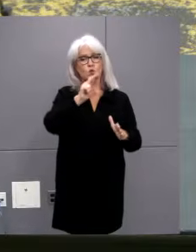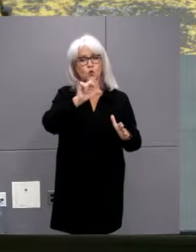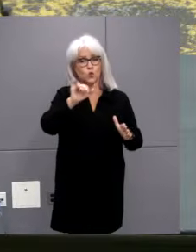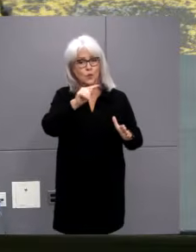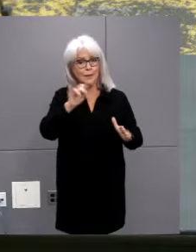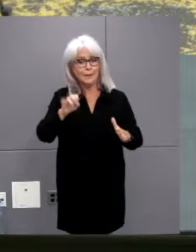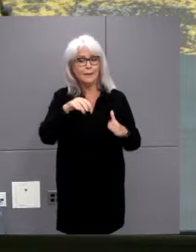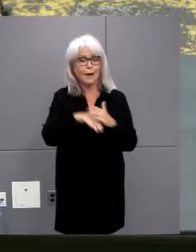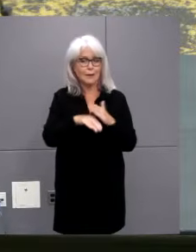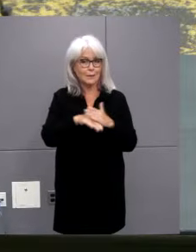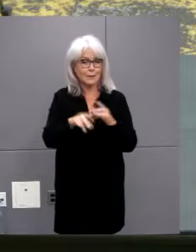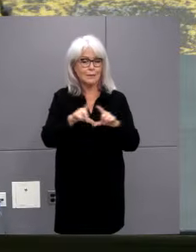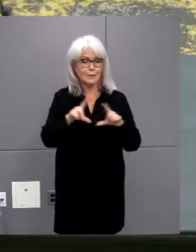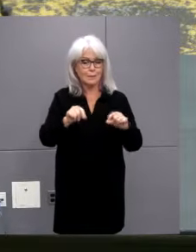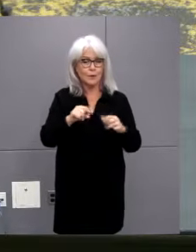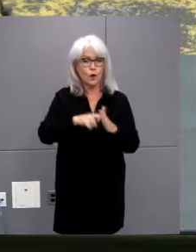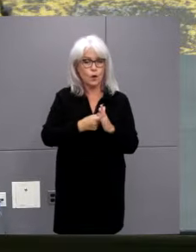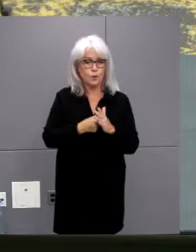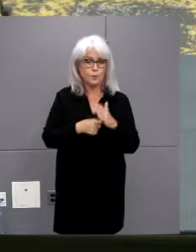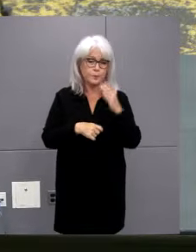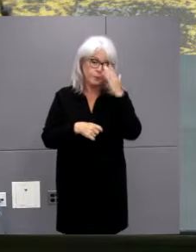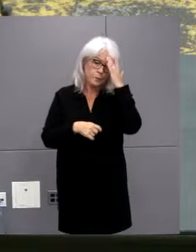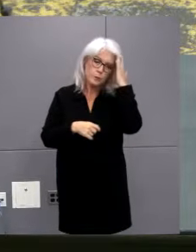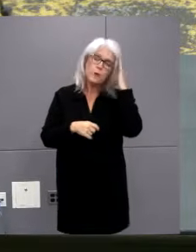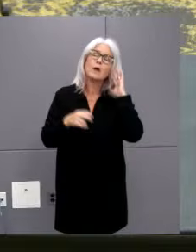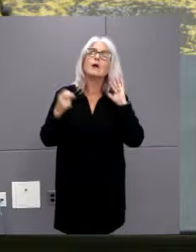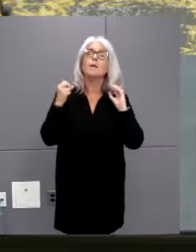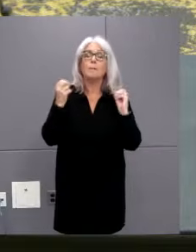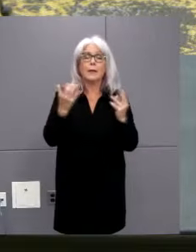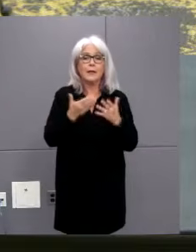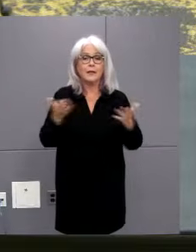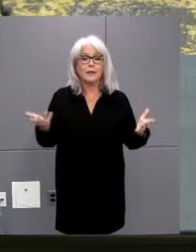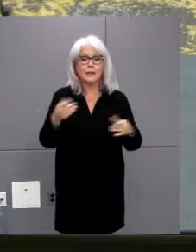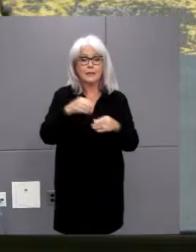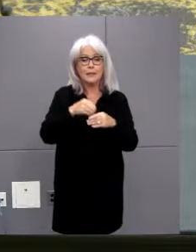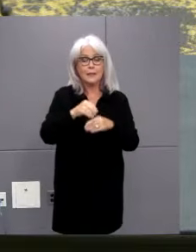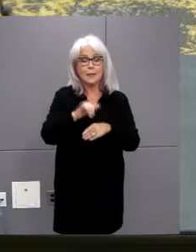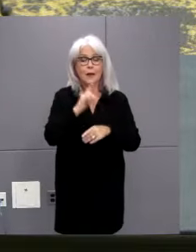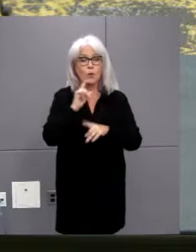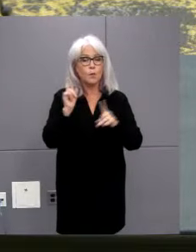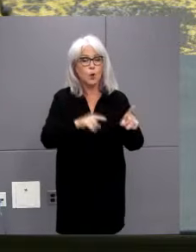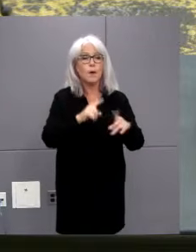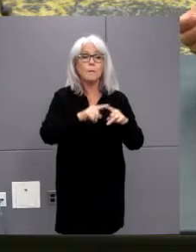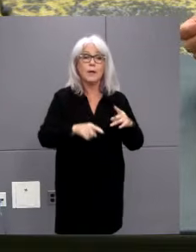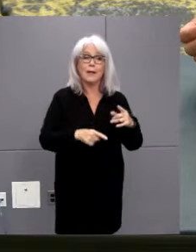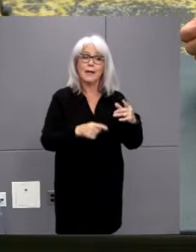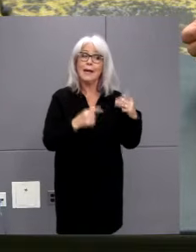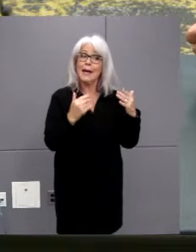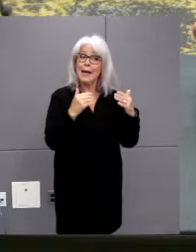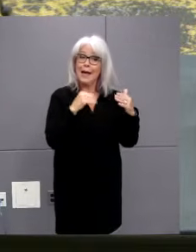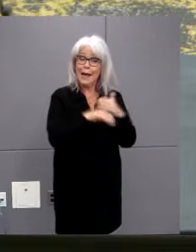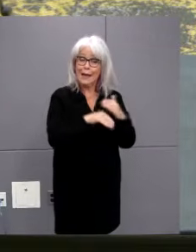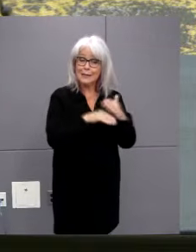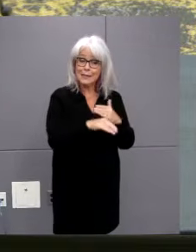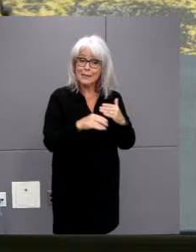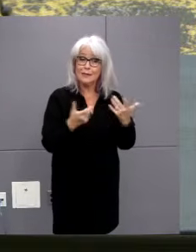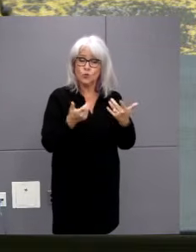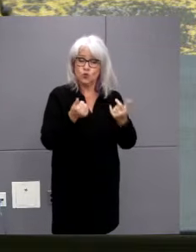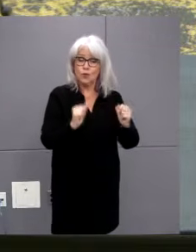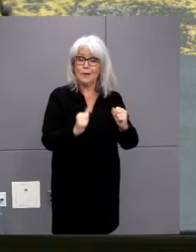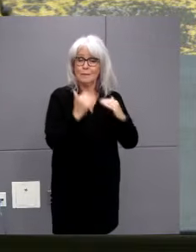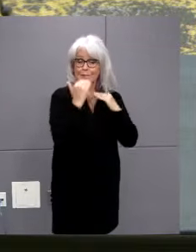the important thing that, and there are many things in that report that we took away, but it was about access and limiting that access. And